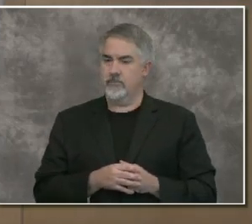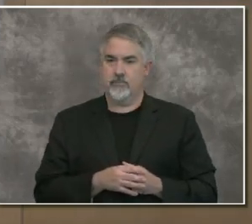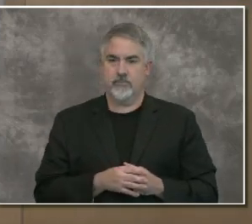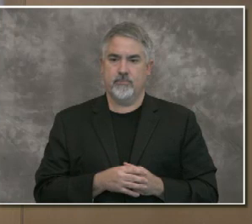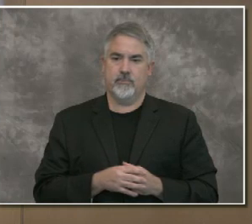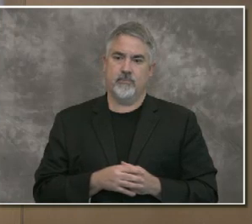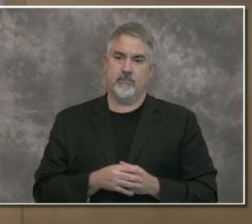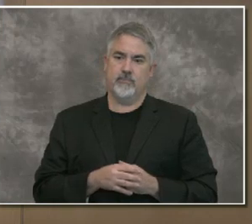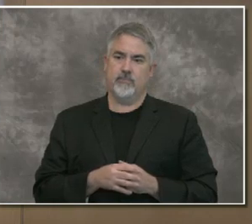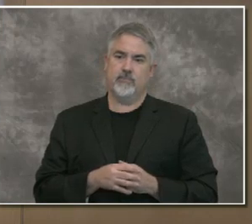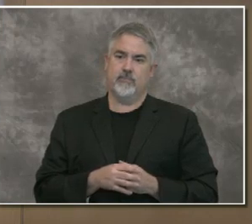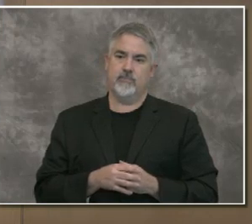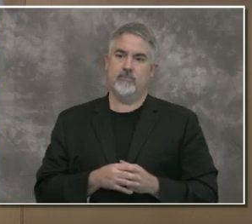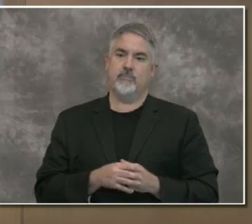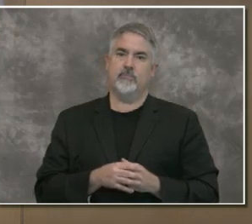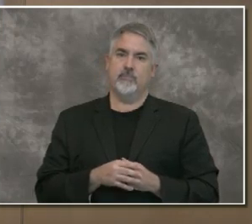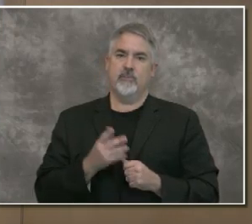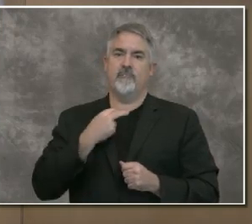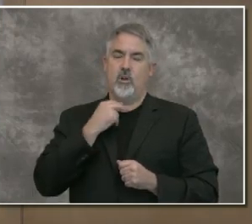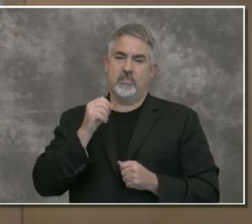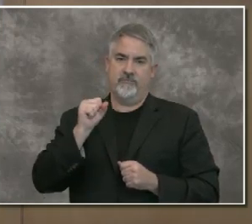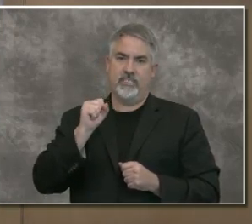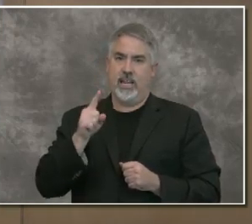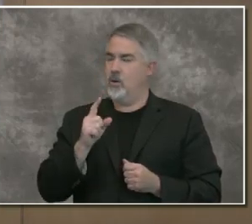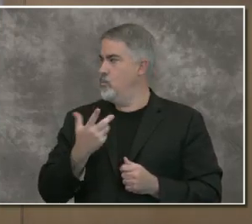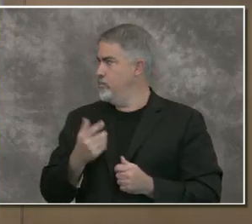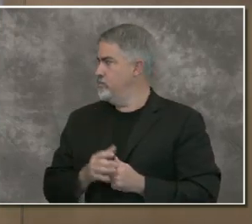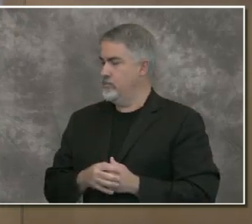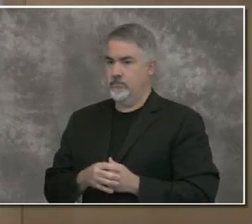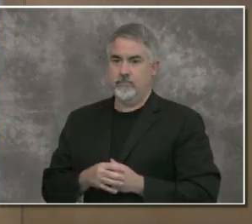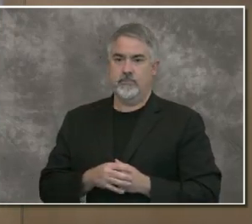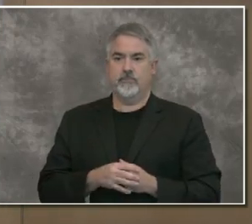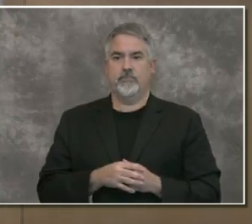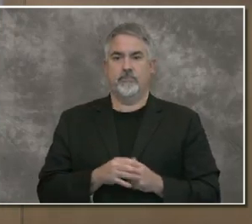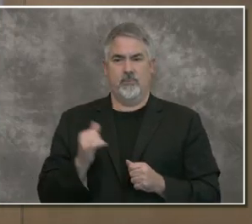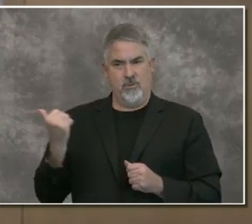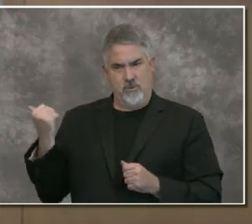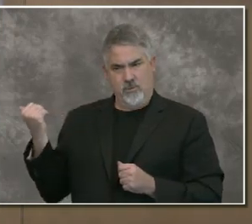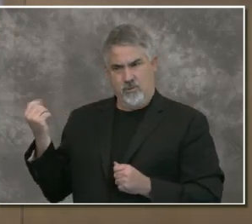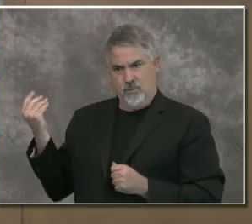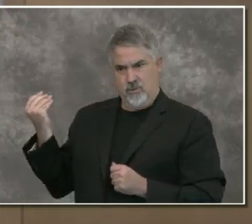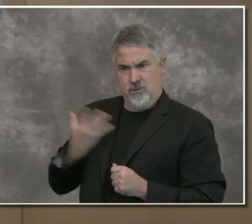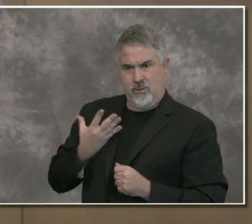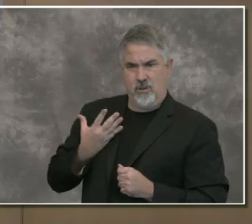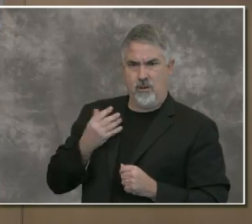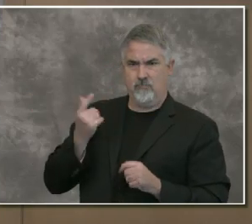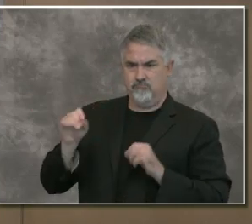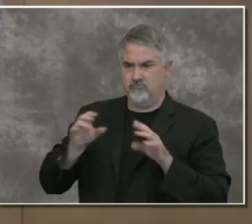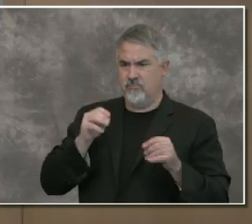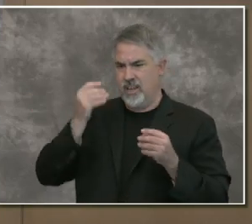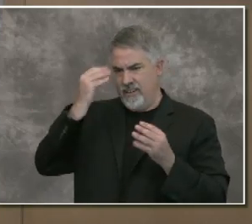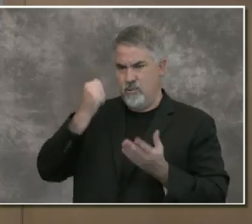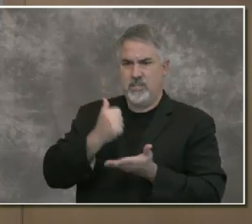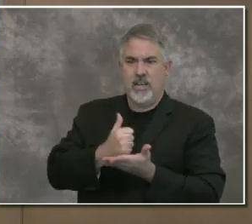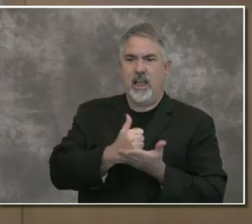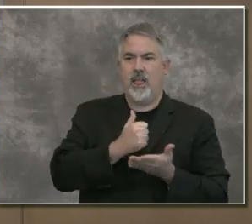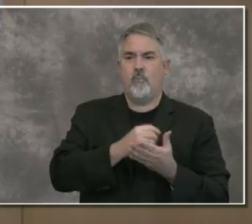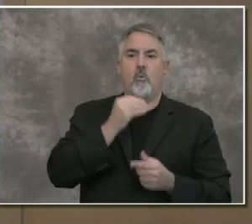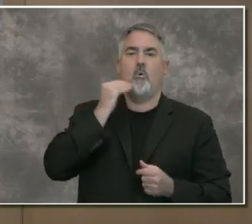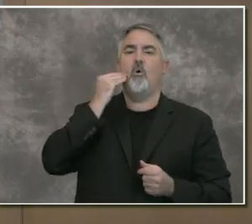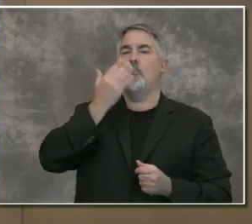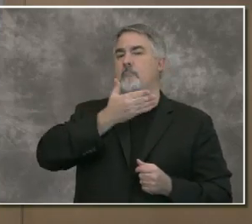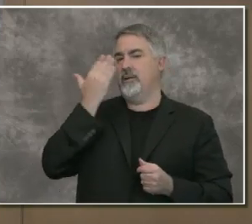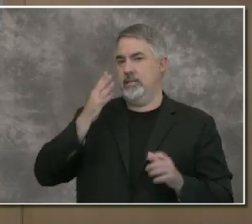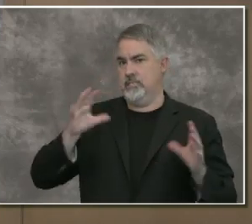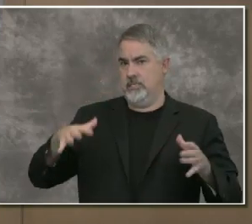from the Voice of San Diego. You all have told us a lot about your efforts to help homeless citizens in San Diego. Can you please tell